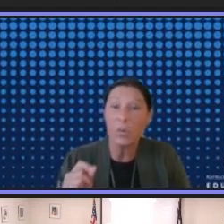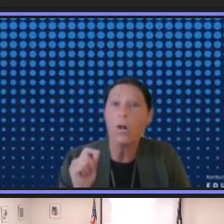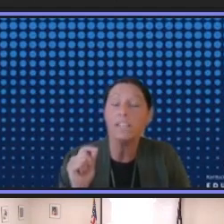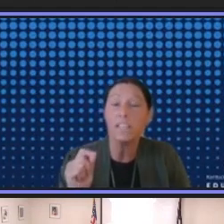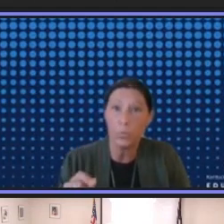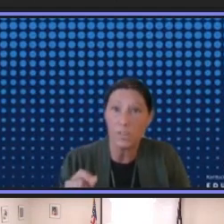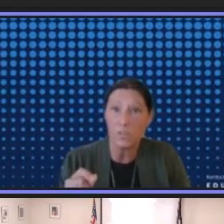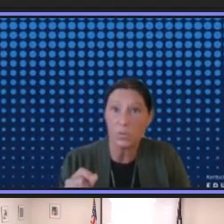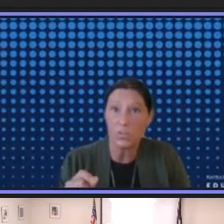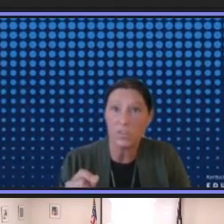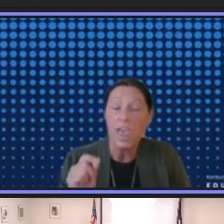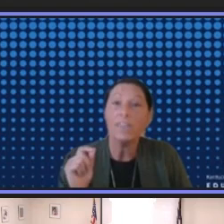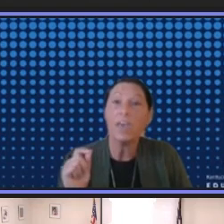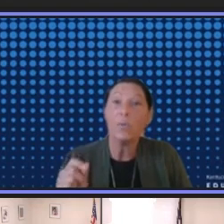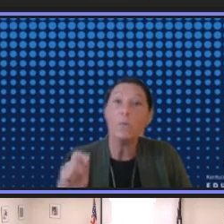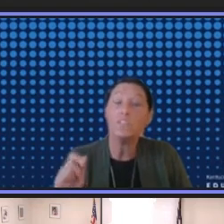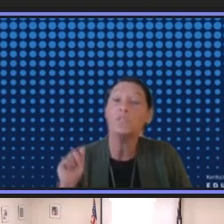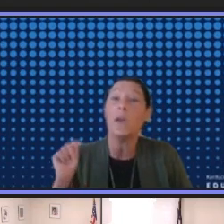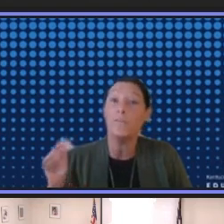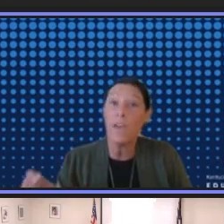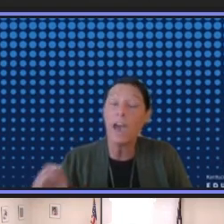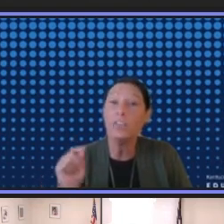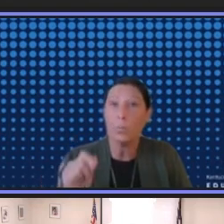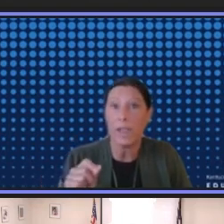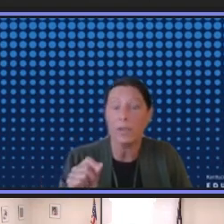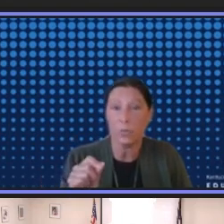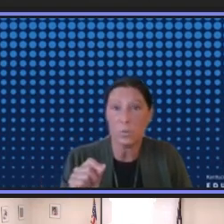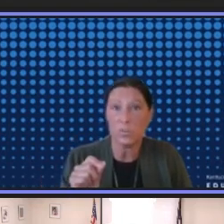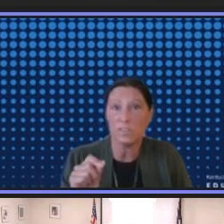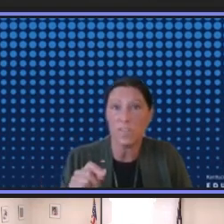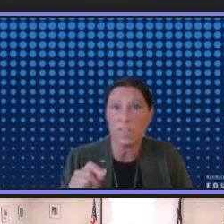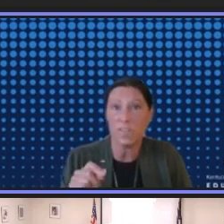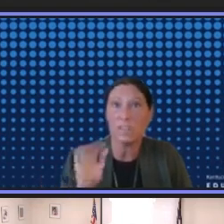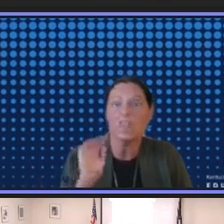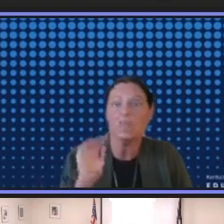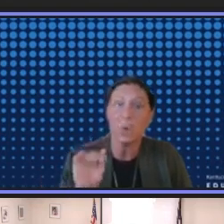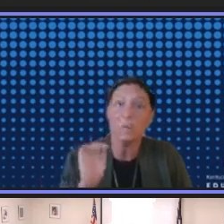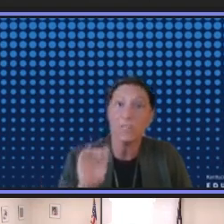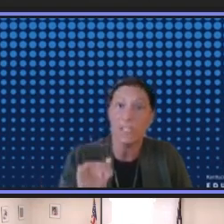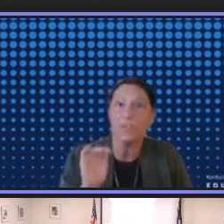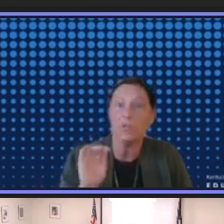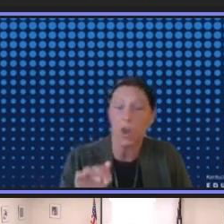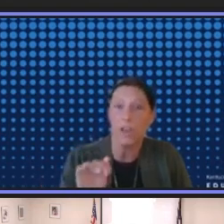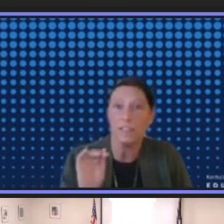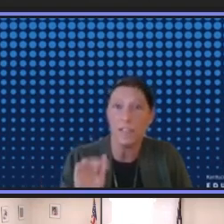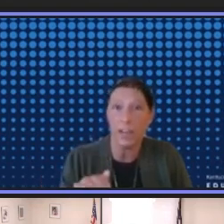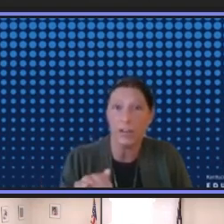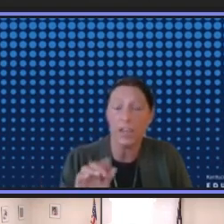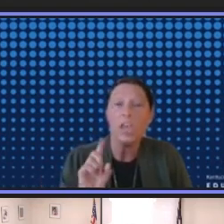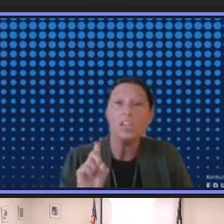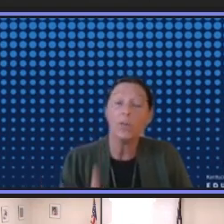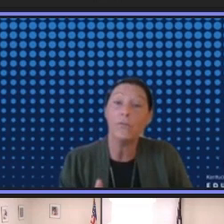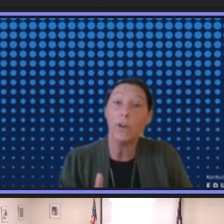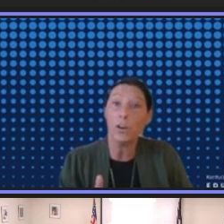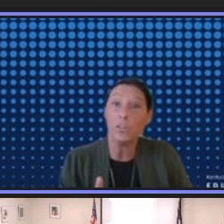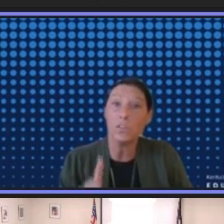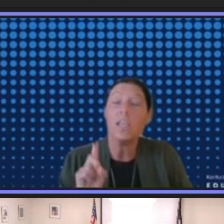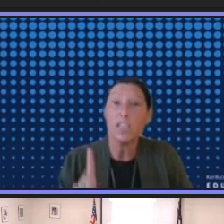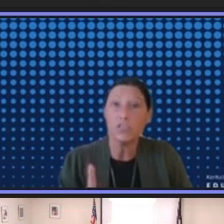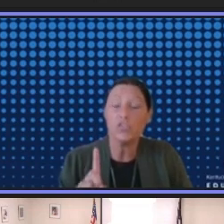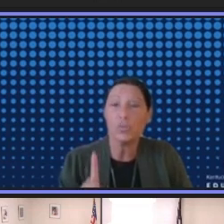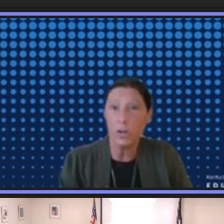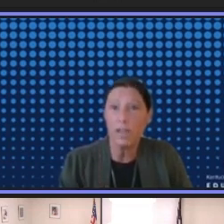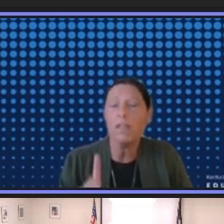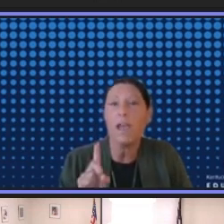of high quality resources that we want to evaluate resources against for a particular content area to